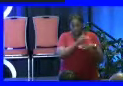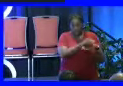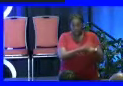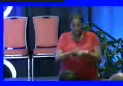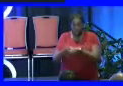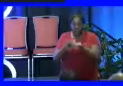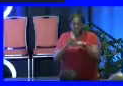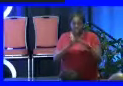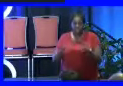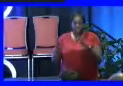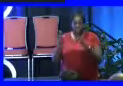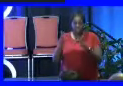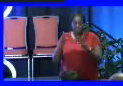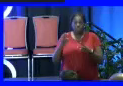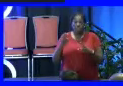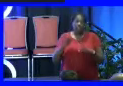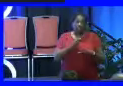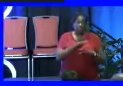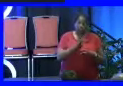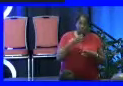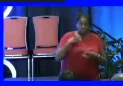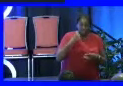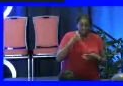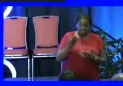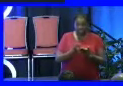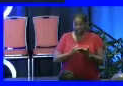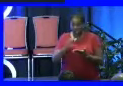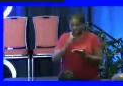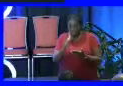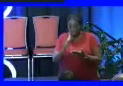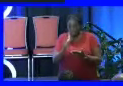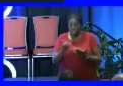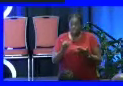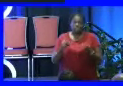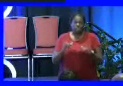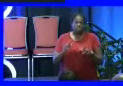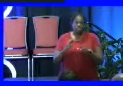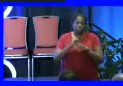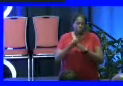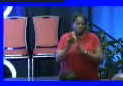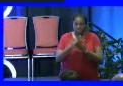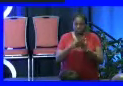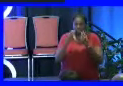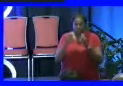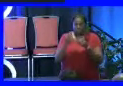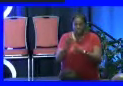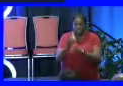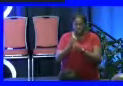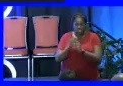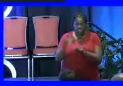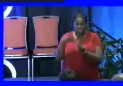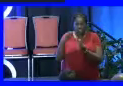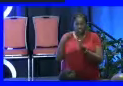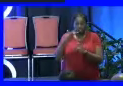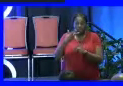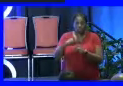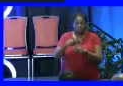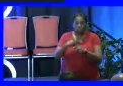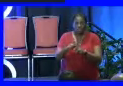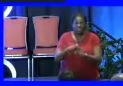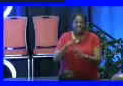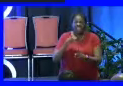And a handful of them applied and a handful of them didn't. So we will still be in a situation where some of the data that's coming in is coming in quarterly,